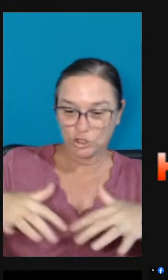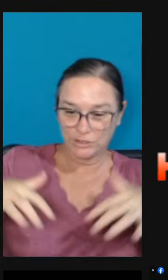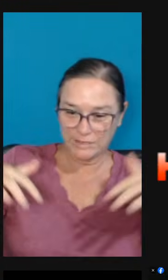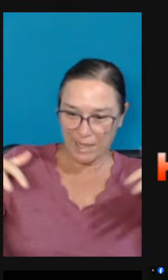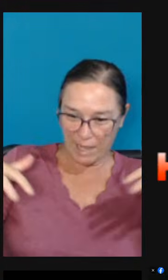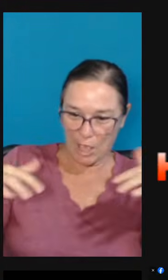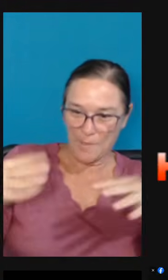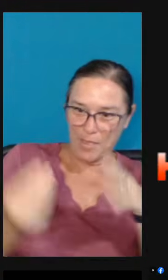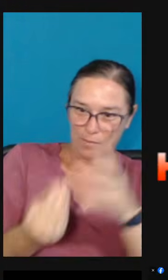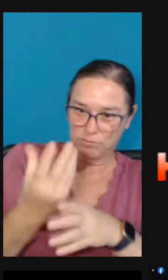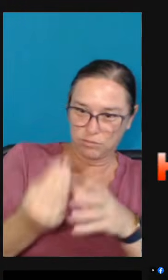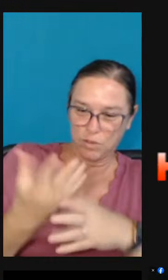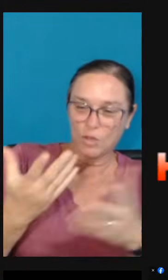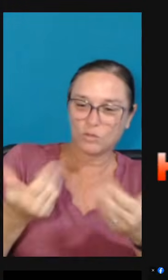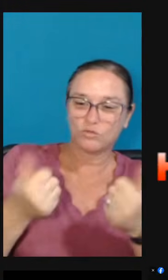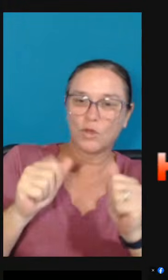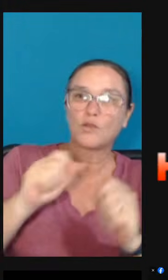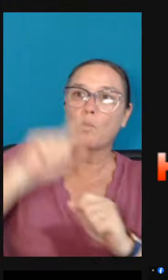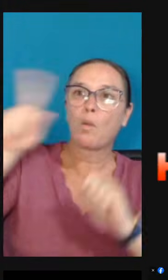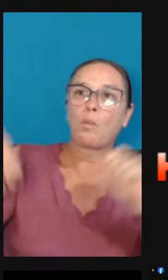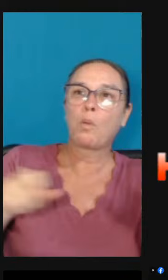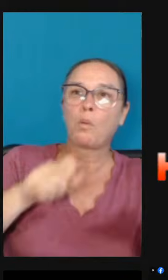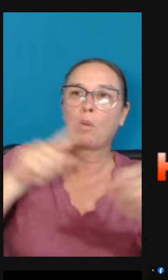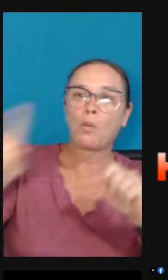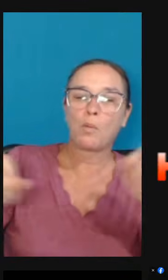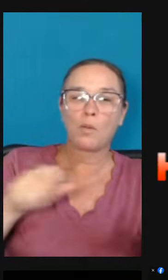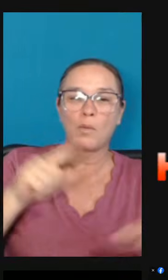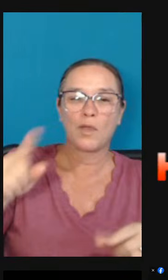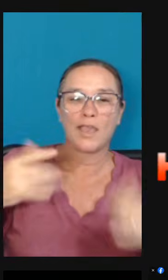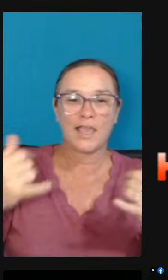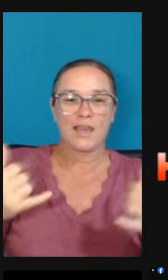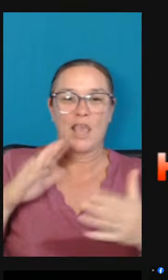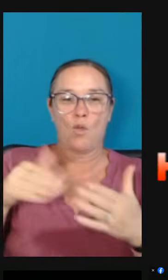and now we're all a little bit more immersed in the stuff.